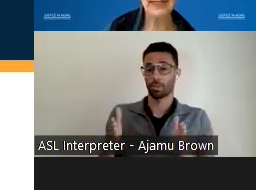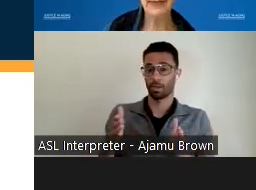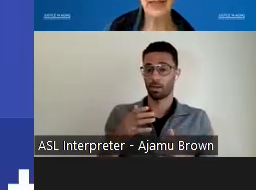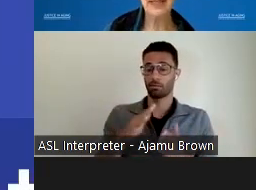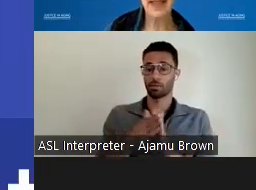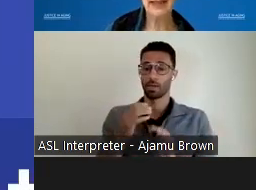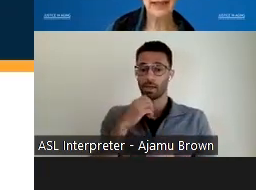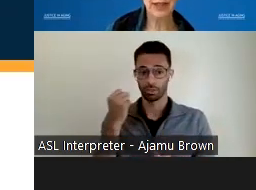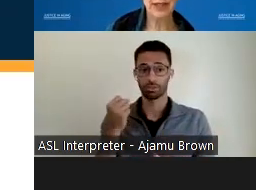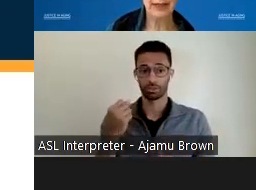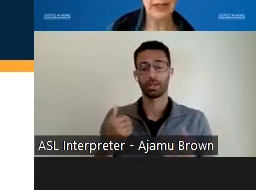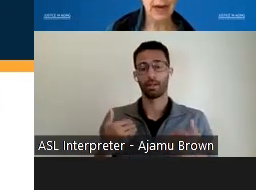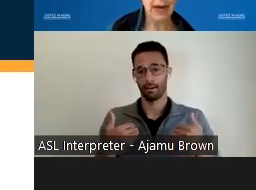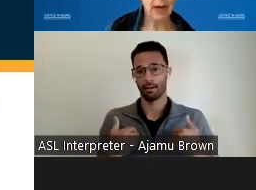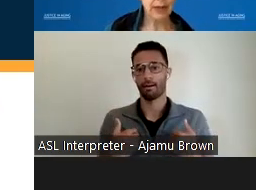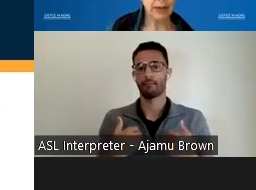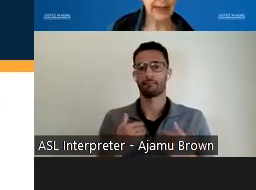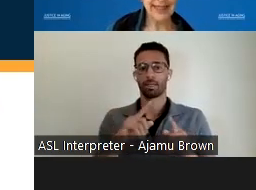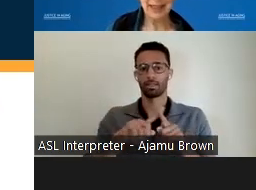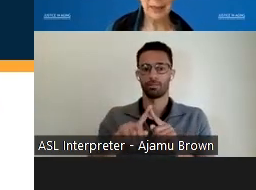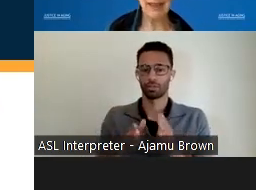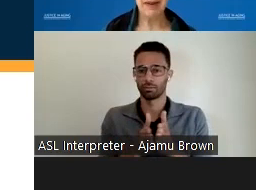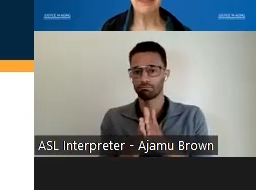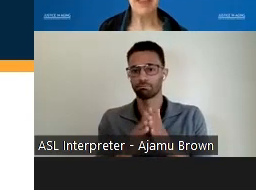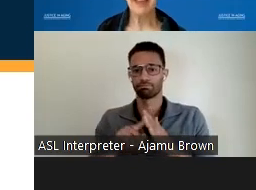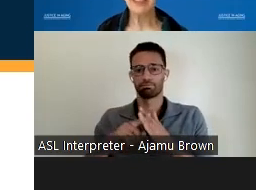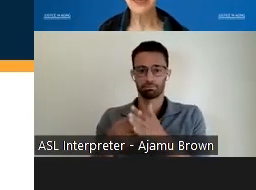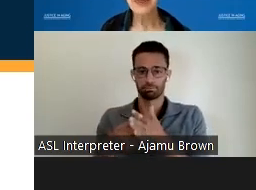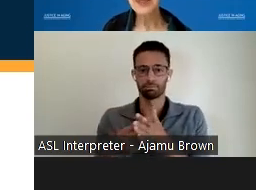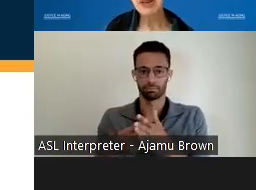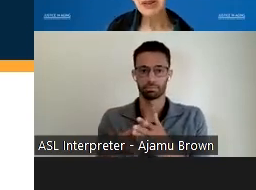those activities and initiatives. So yes, there we go.